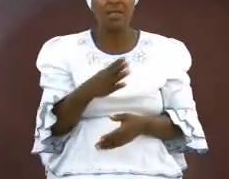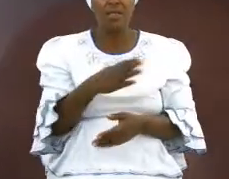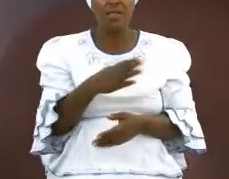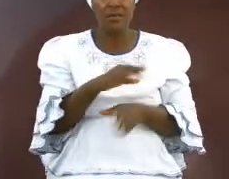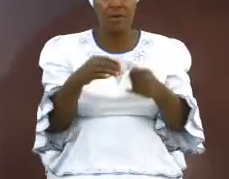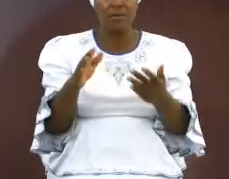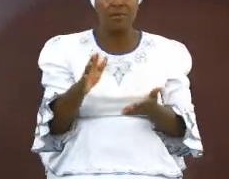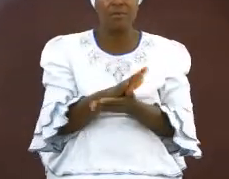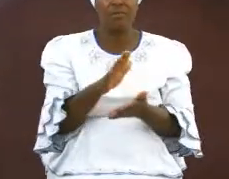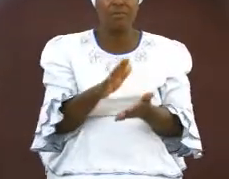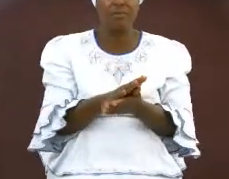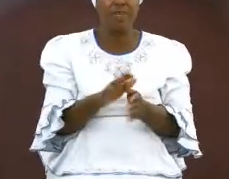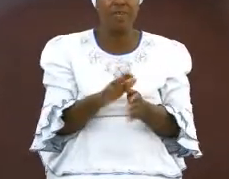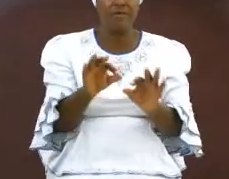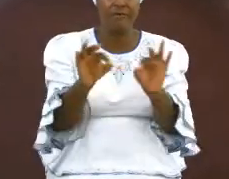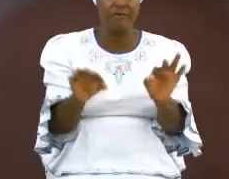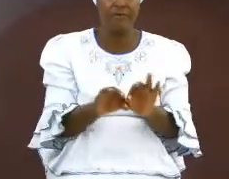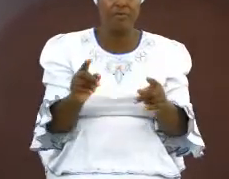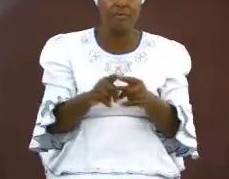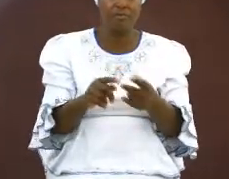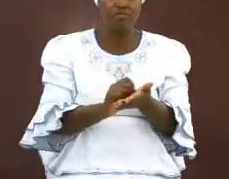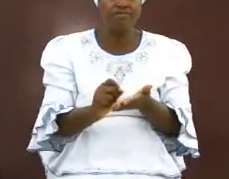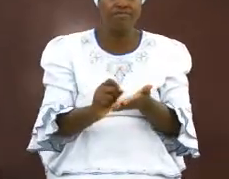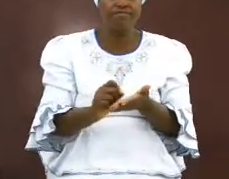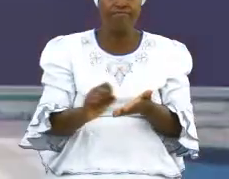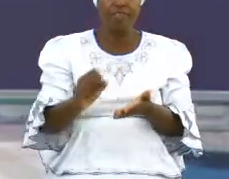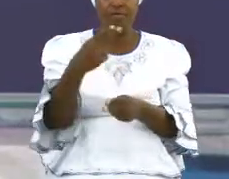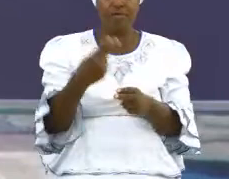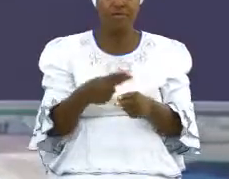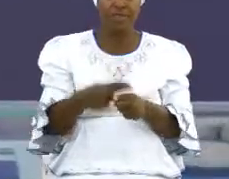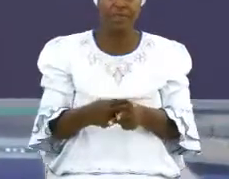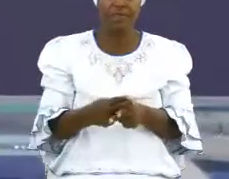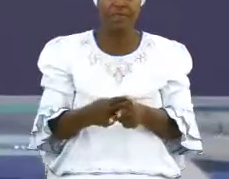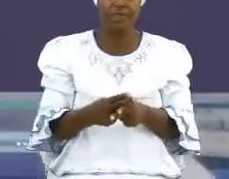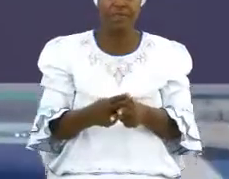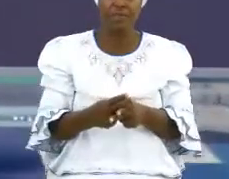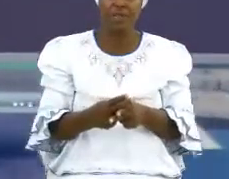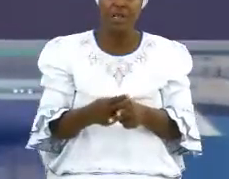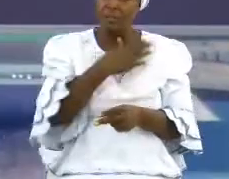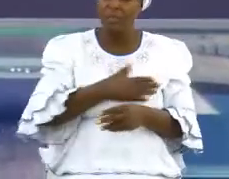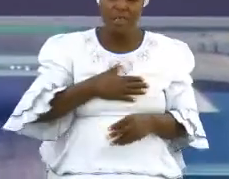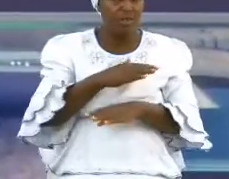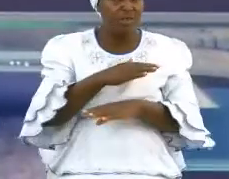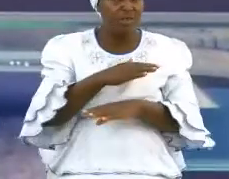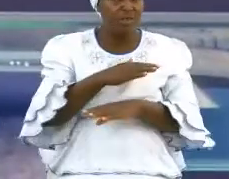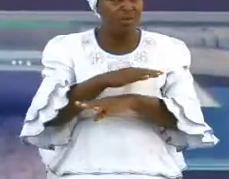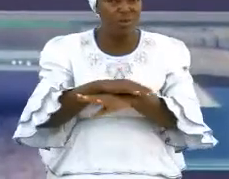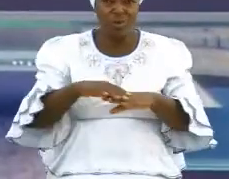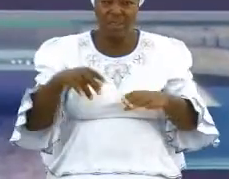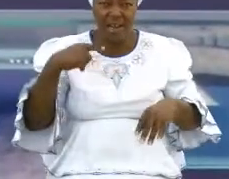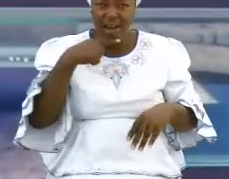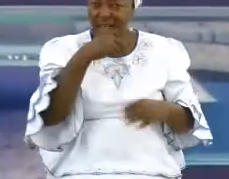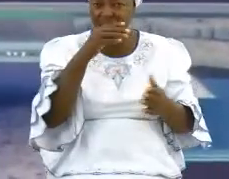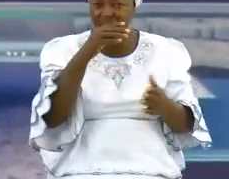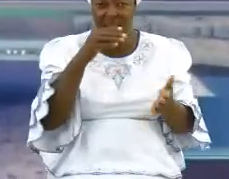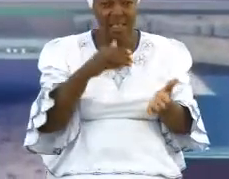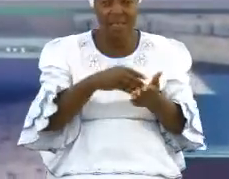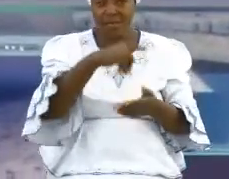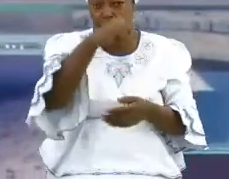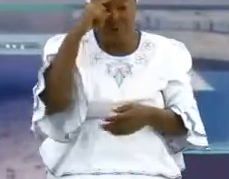said, you know, tell the truth there. When we have repented and gotten the salvation of the Lord, we don't tell lies